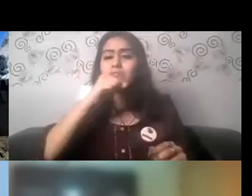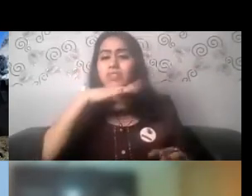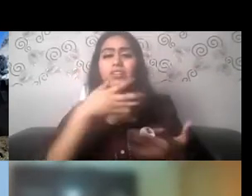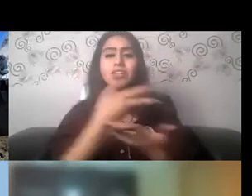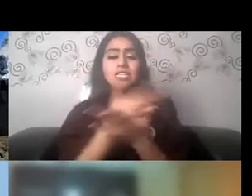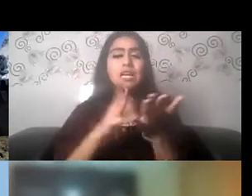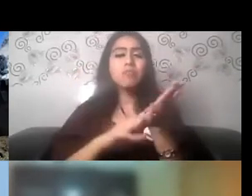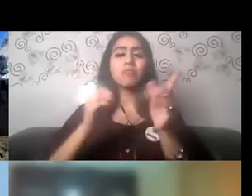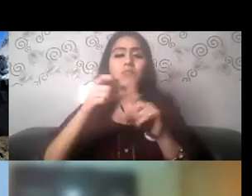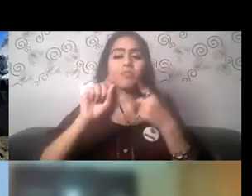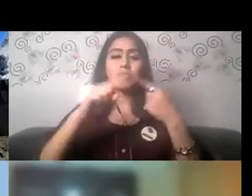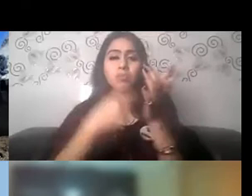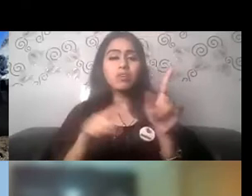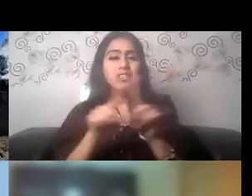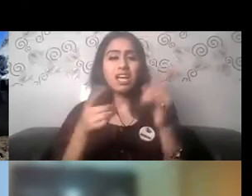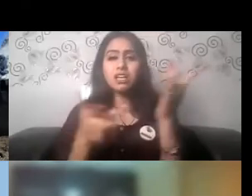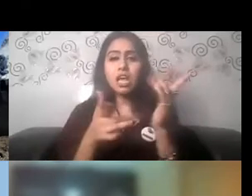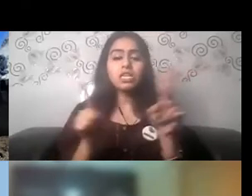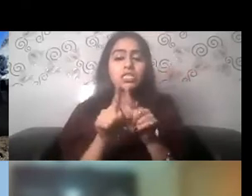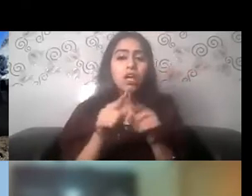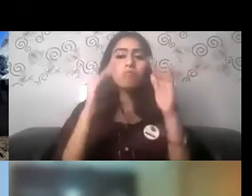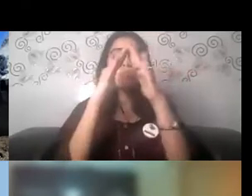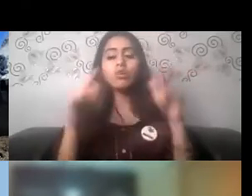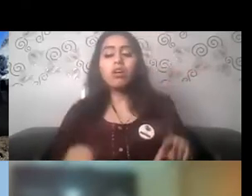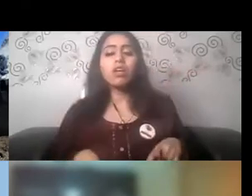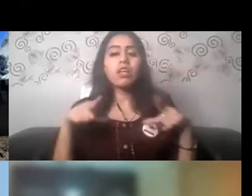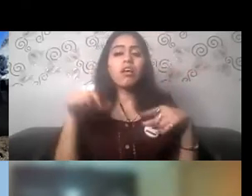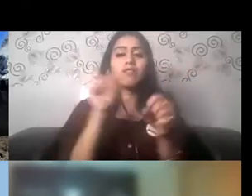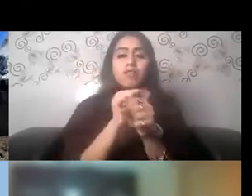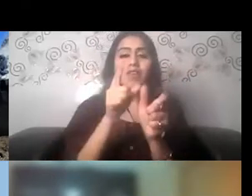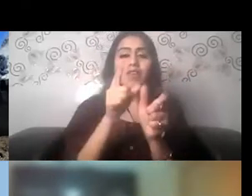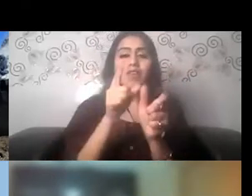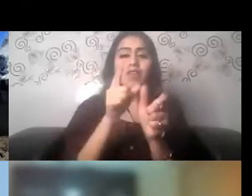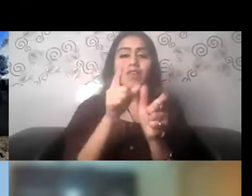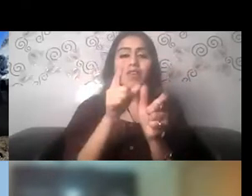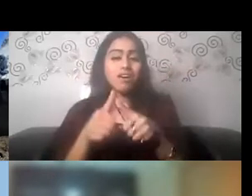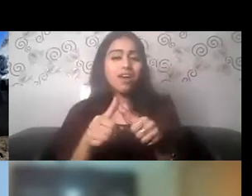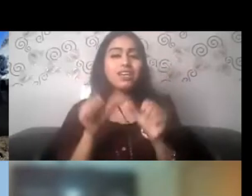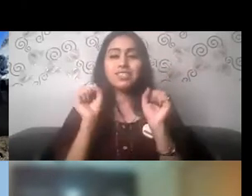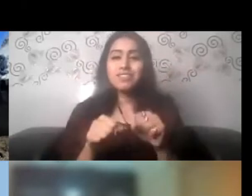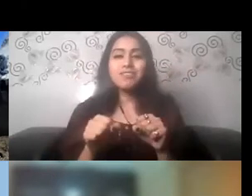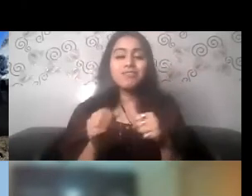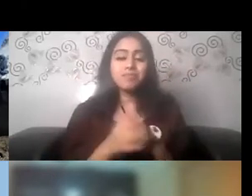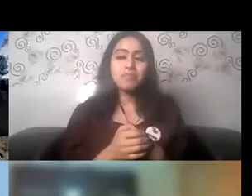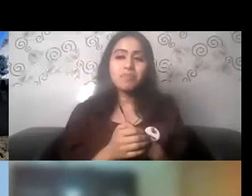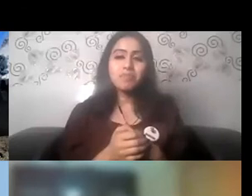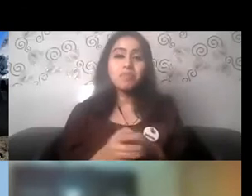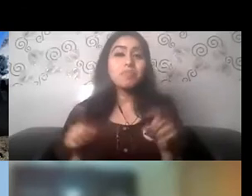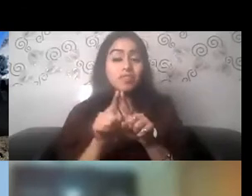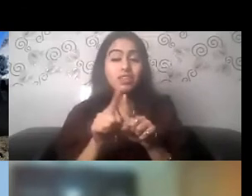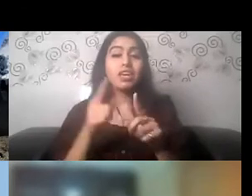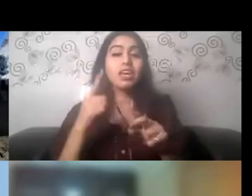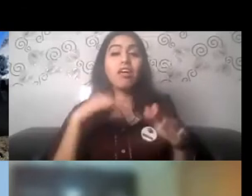techniques became a path for her that balanced home life with work. That's when a love for yoga developed, and Cyprus